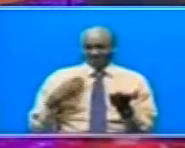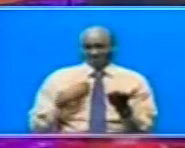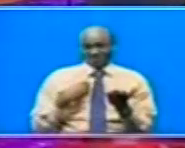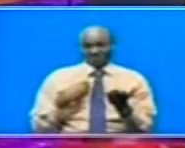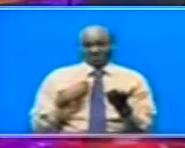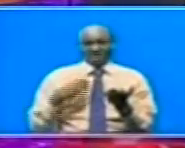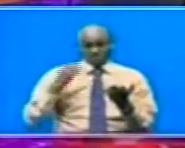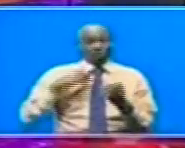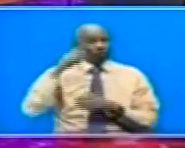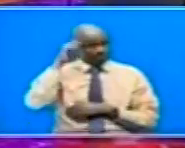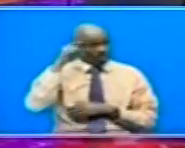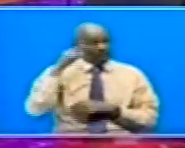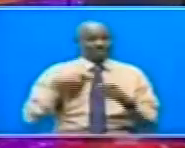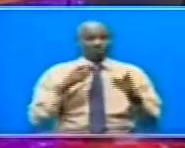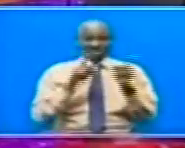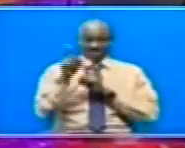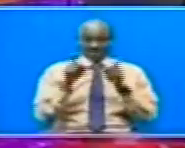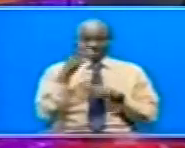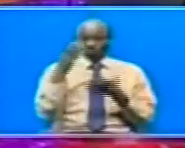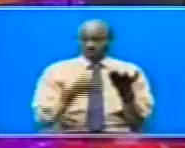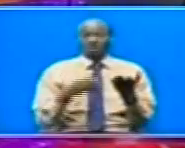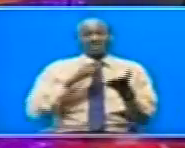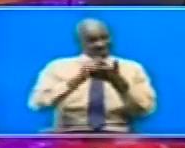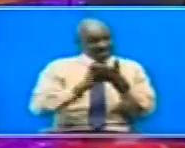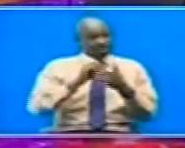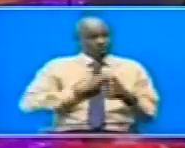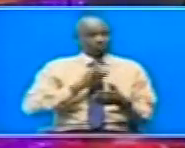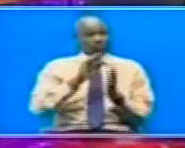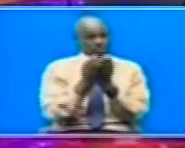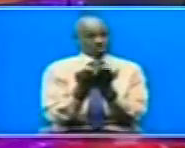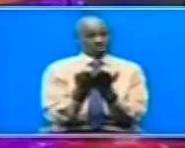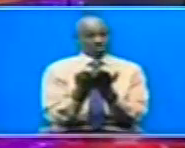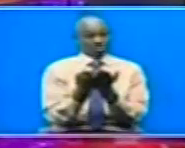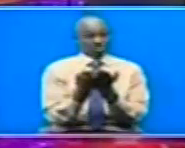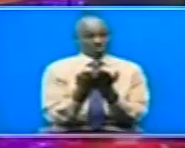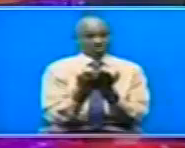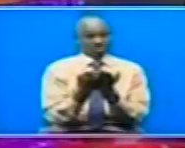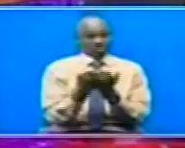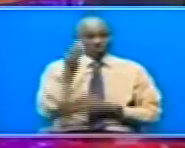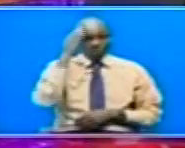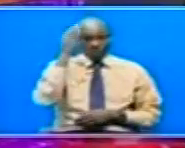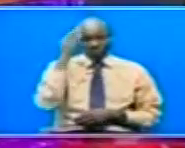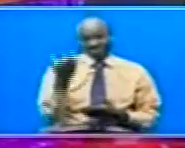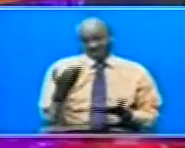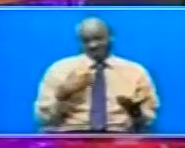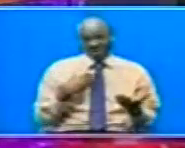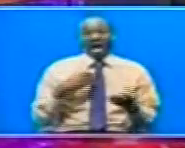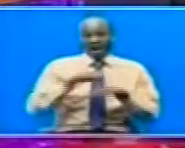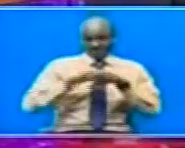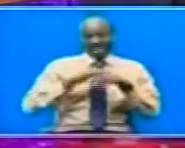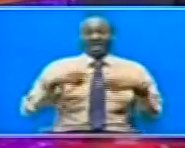like memoirs, like Obama's Journey, were very difficult to read. You've written your own book. And, you know, Jeff Koinange is through my African